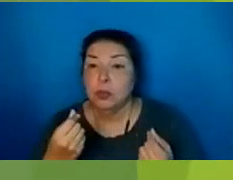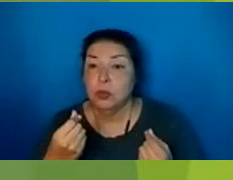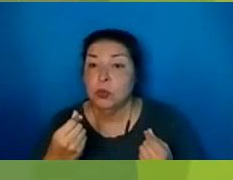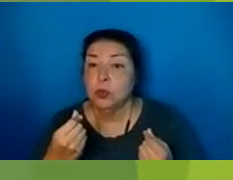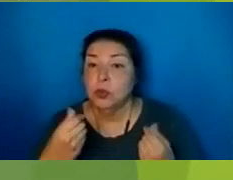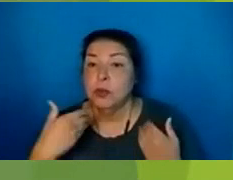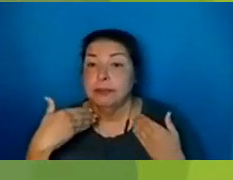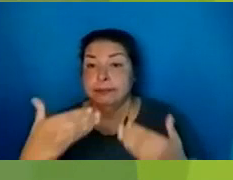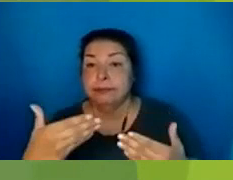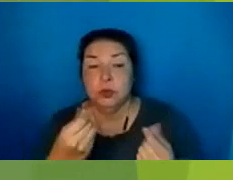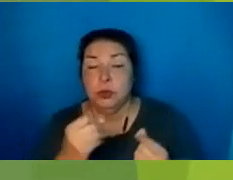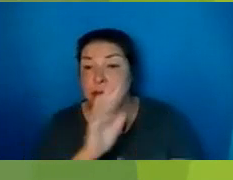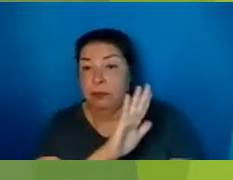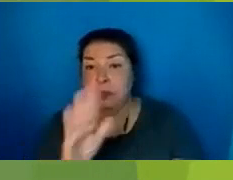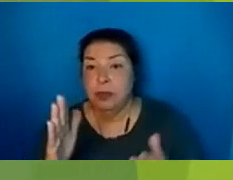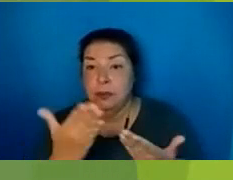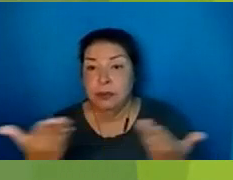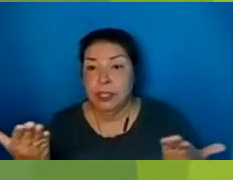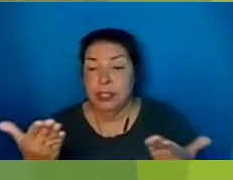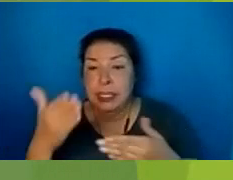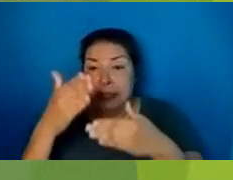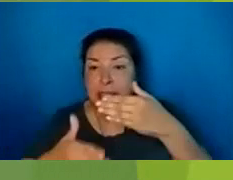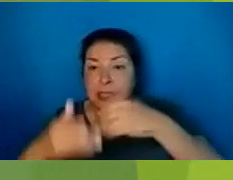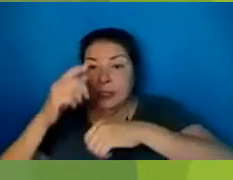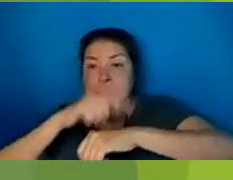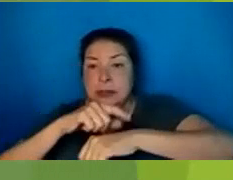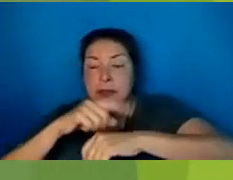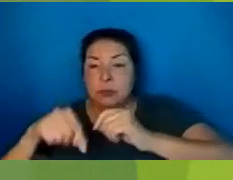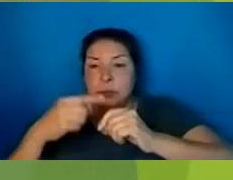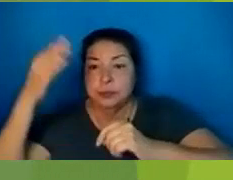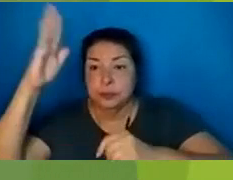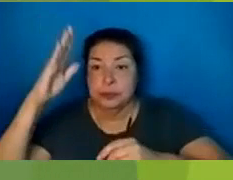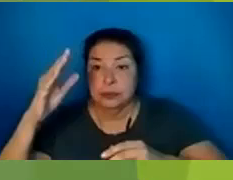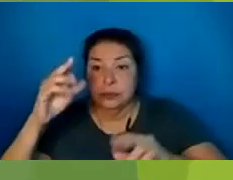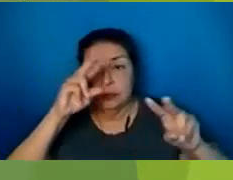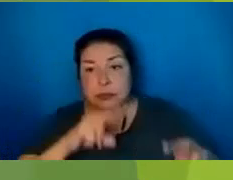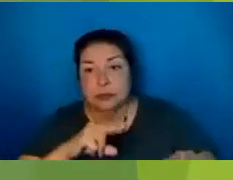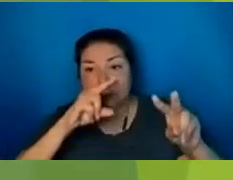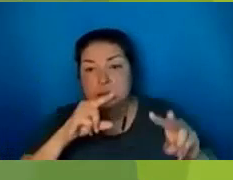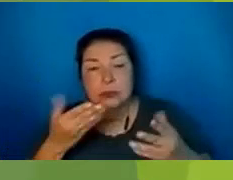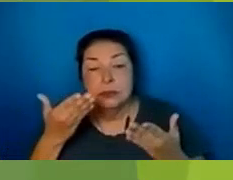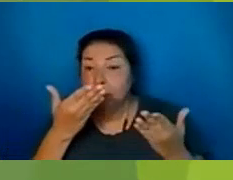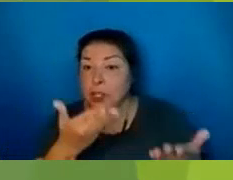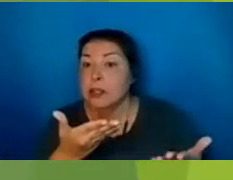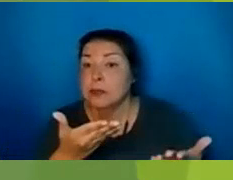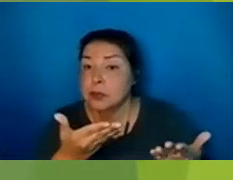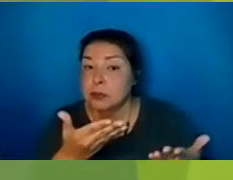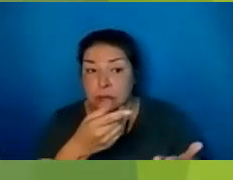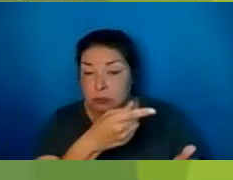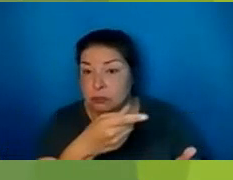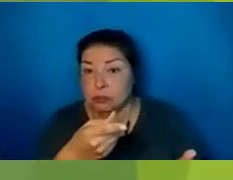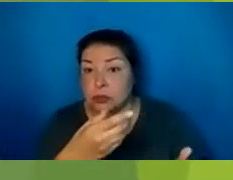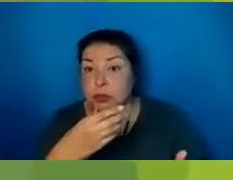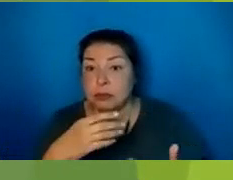thing. And at the end time, when God is judging, he gives them what their heart